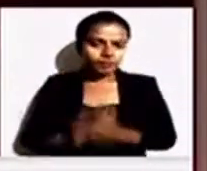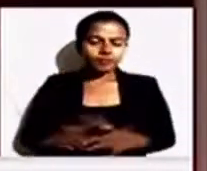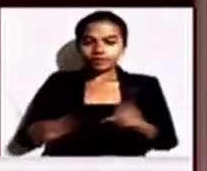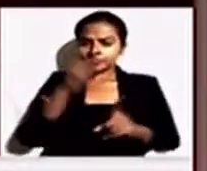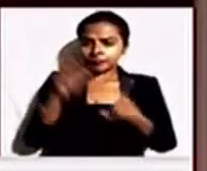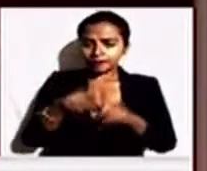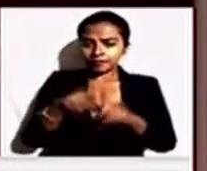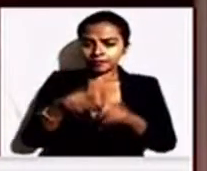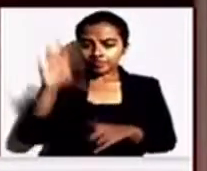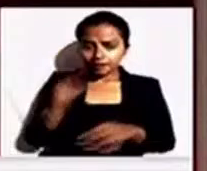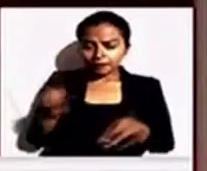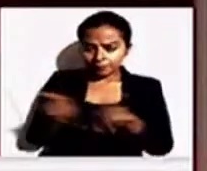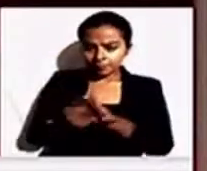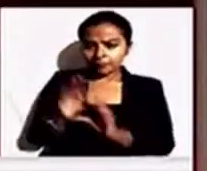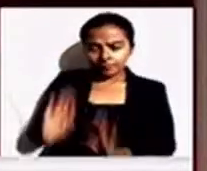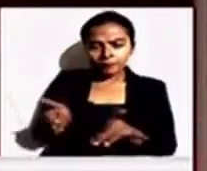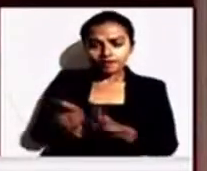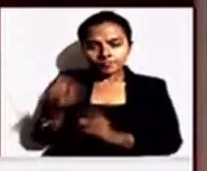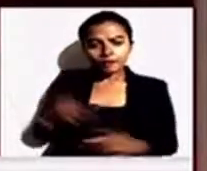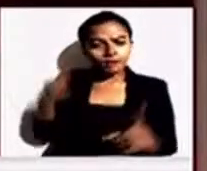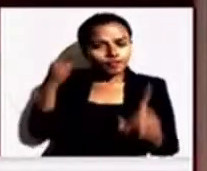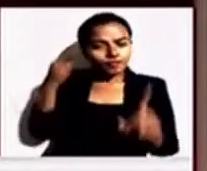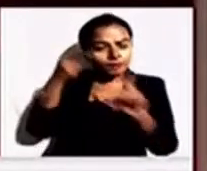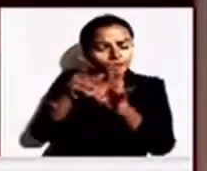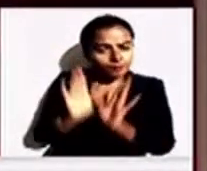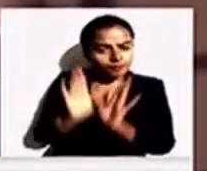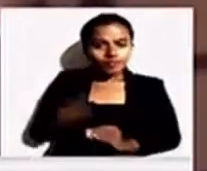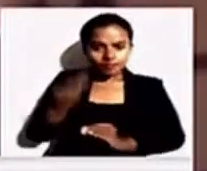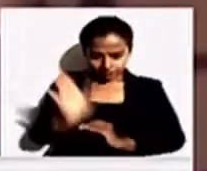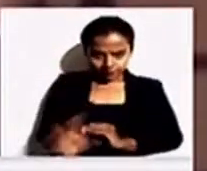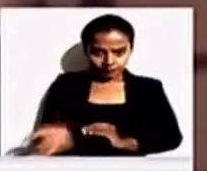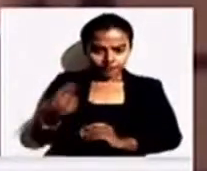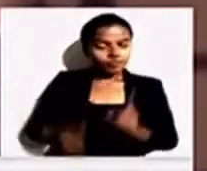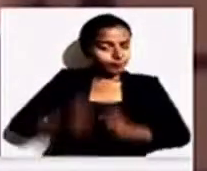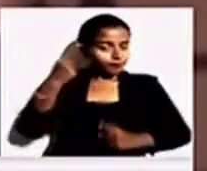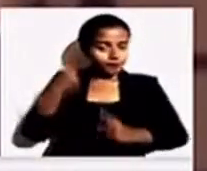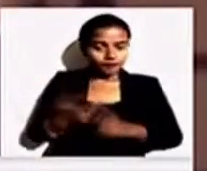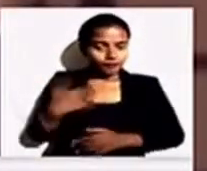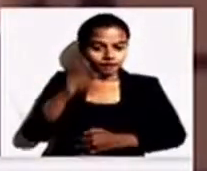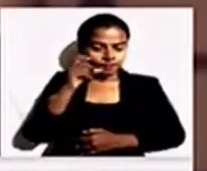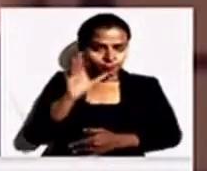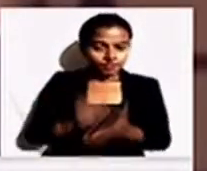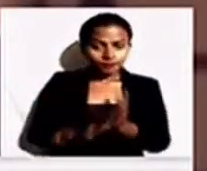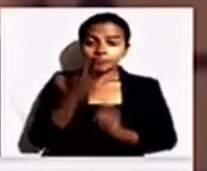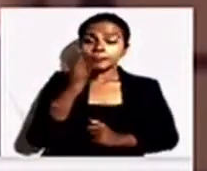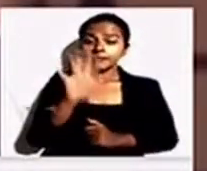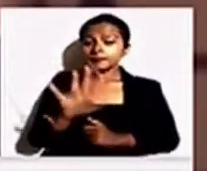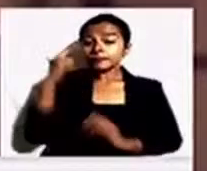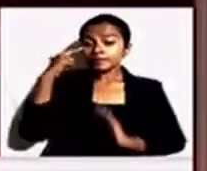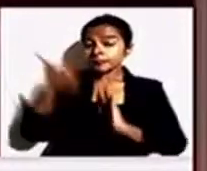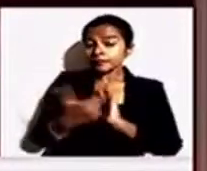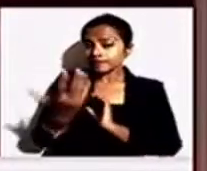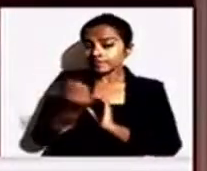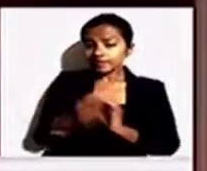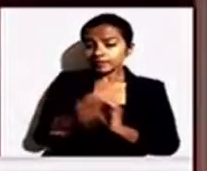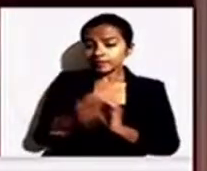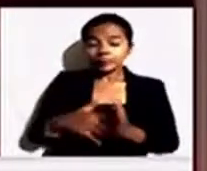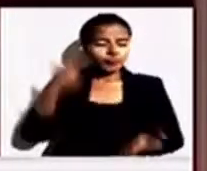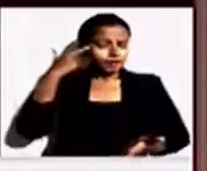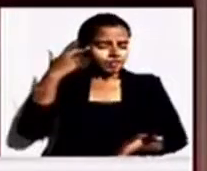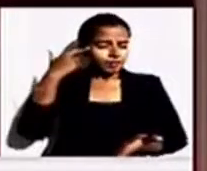are target-driven, for example, the grade 5 scholarship, it is very difficult to fit in a student